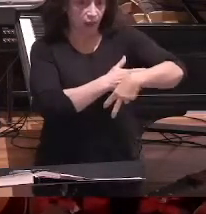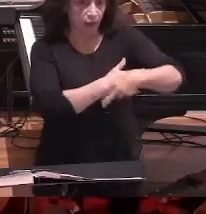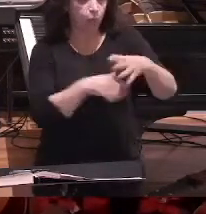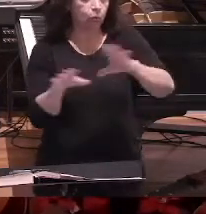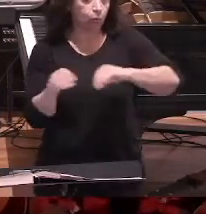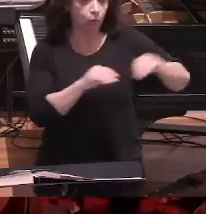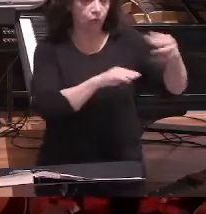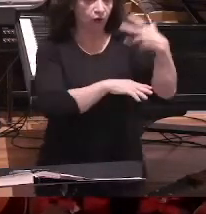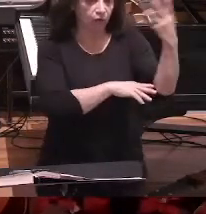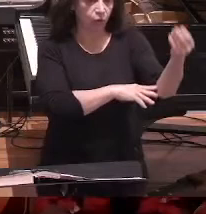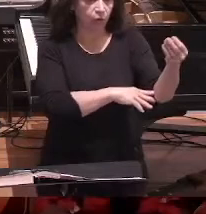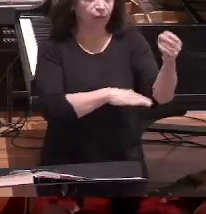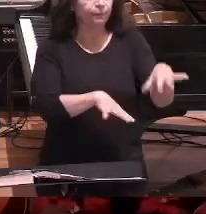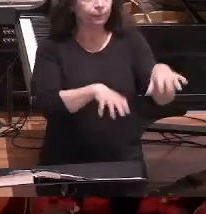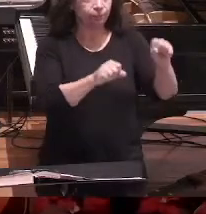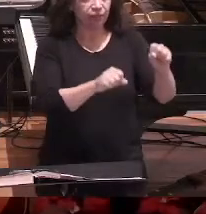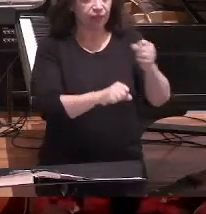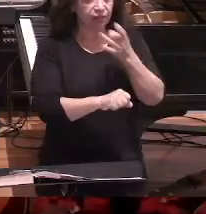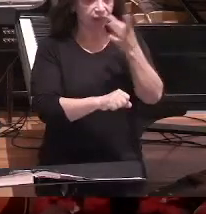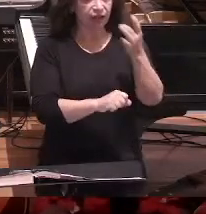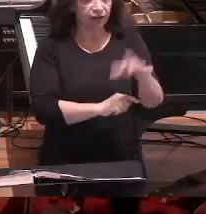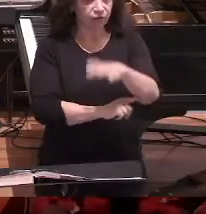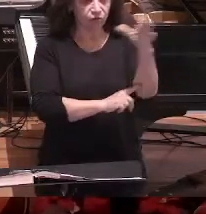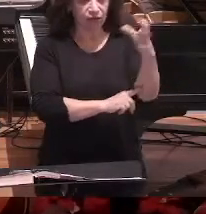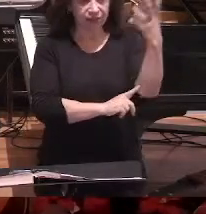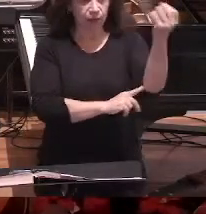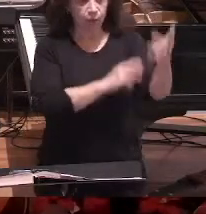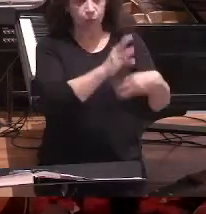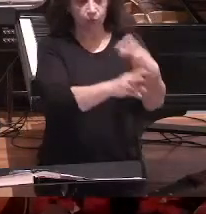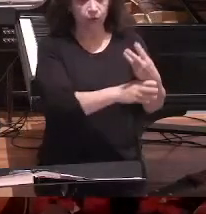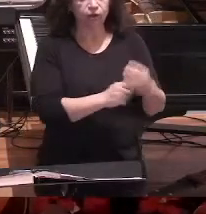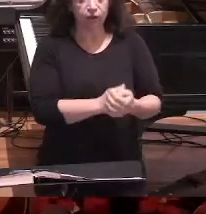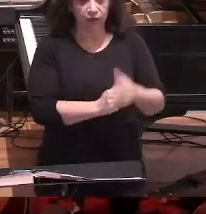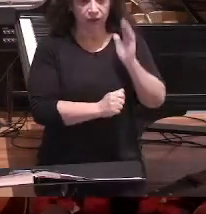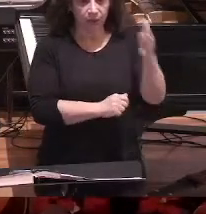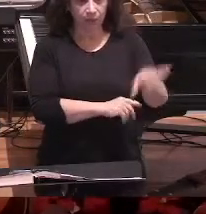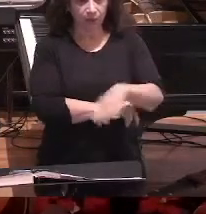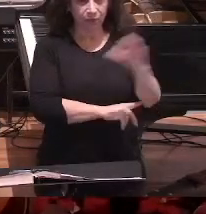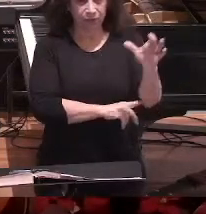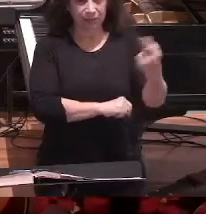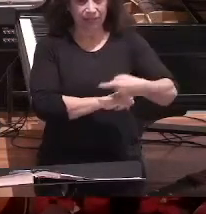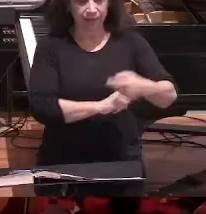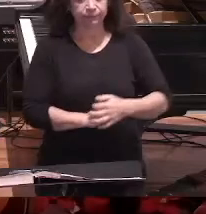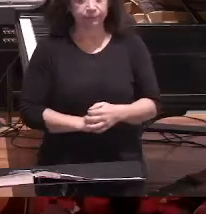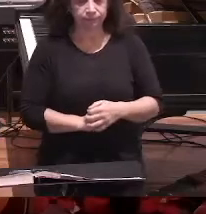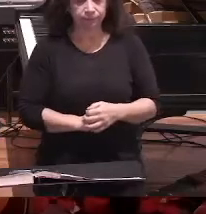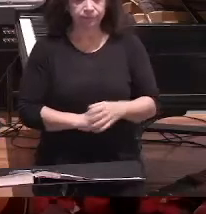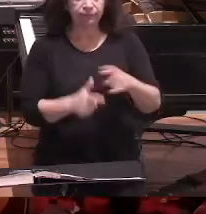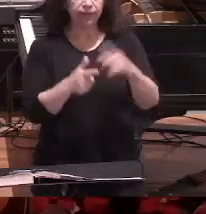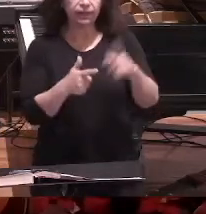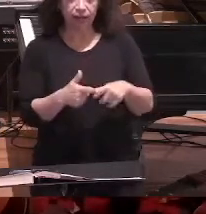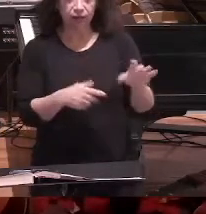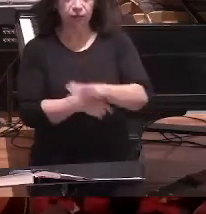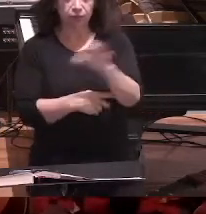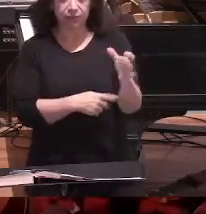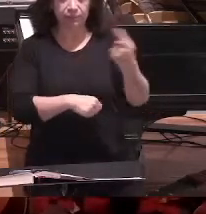outdoors, taking the light of Christ out into the world on what will be Christmas Day. And then on